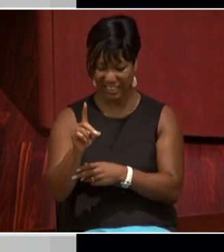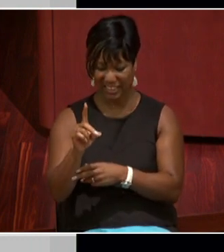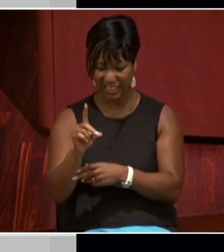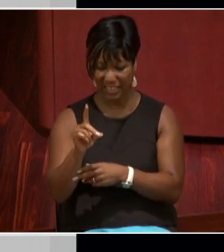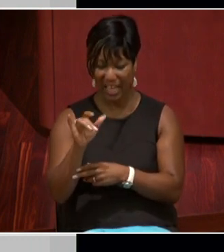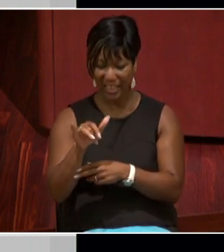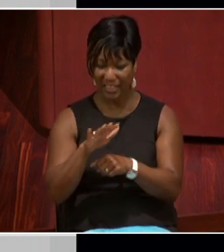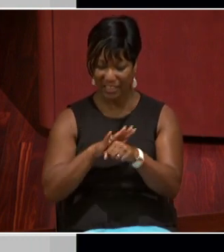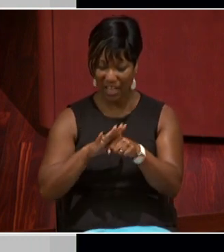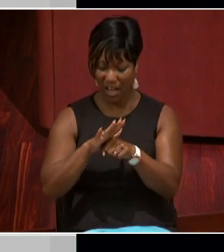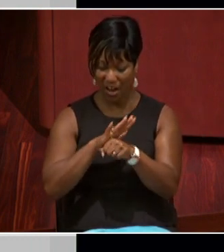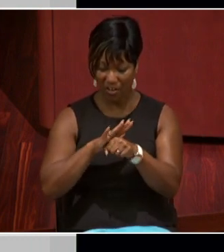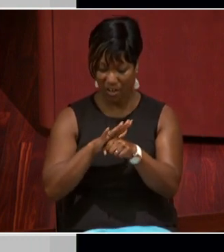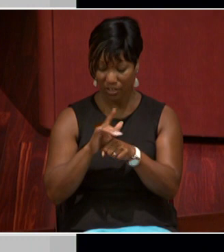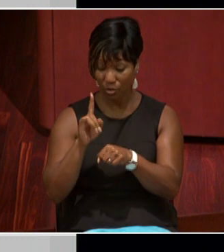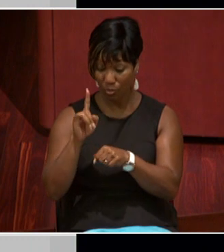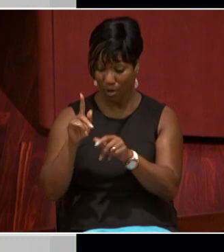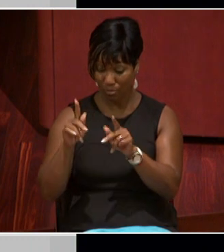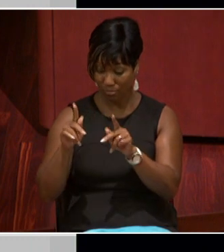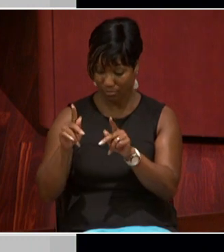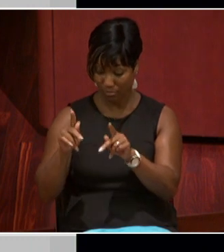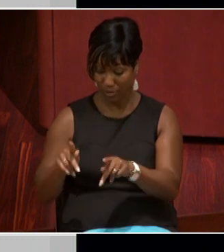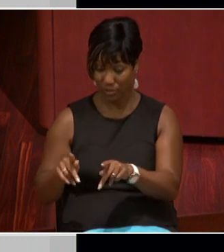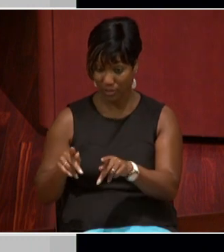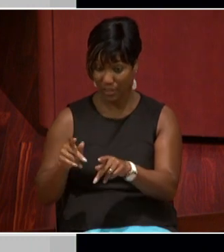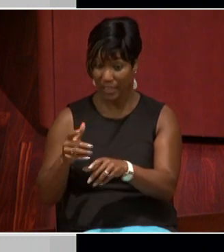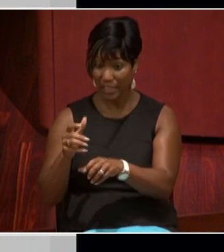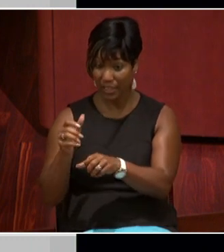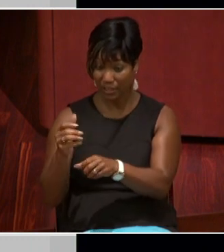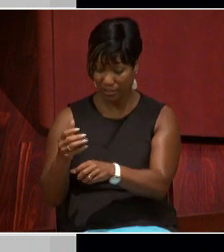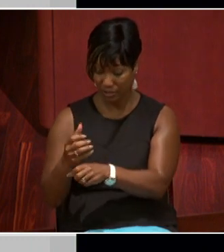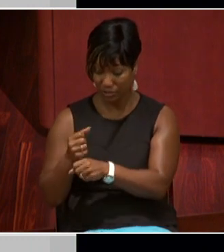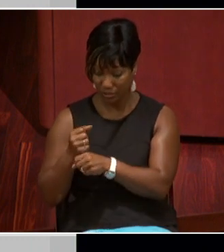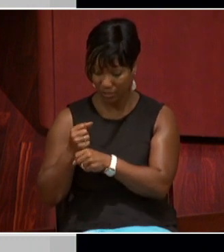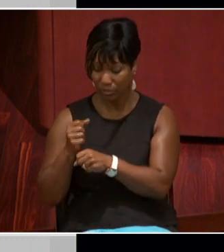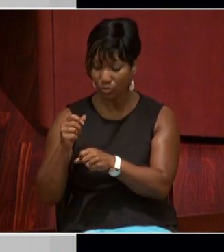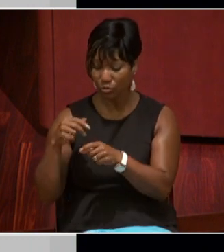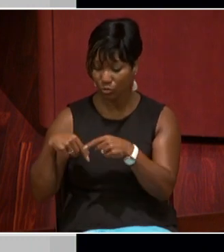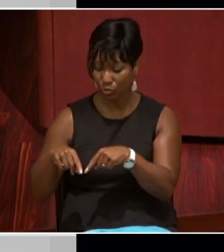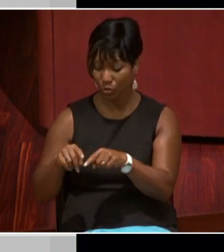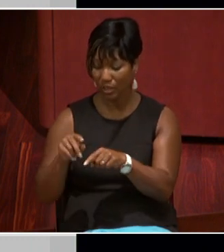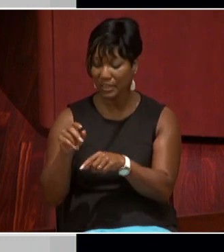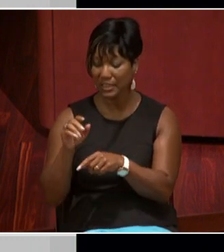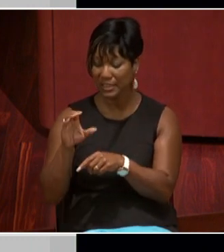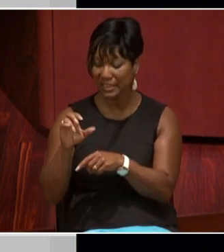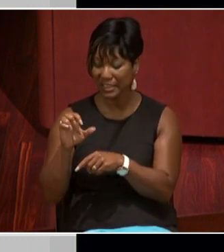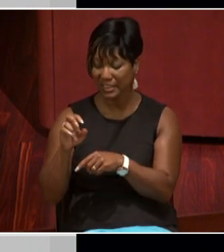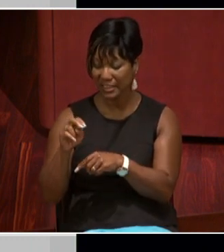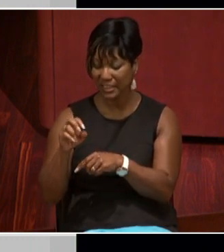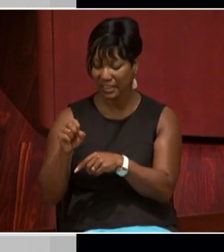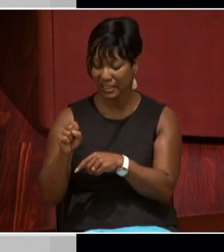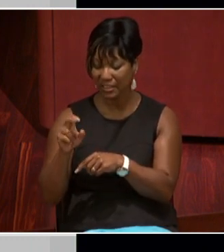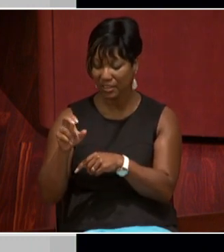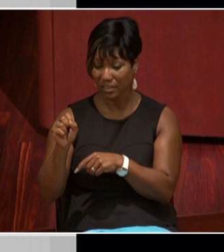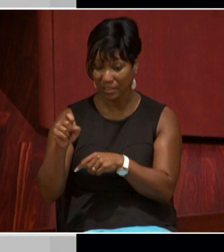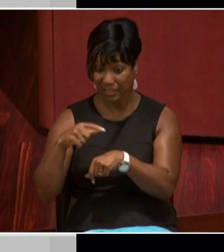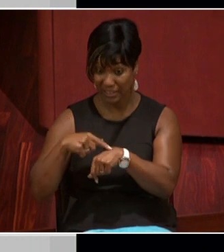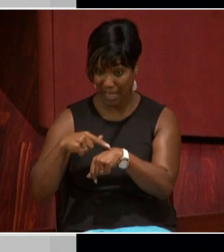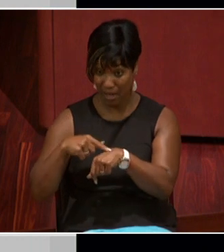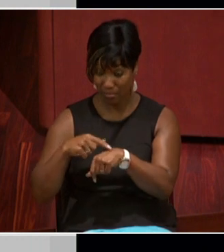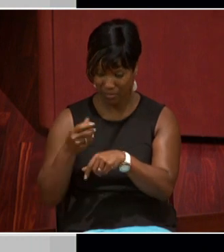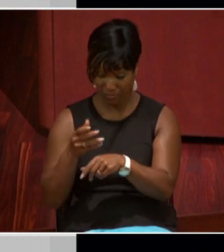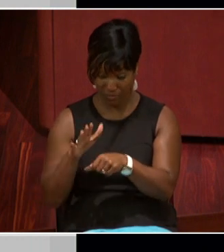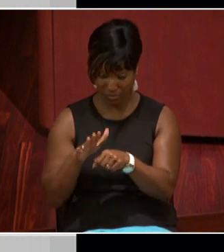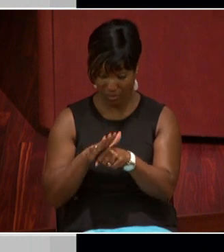the area that one census taker could cover during the allotted census time. If they were covering a city, it could be a couple of